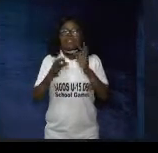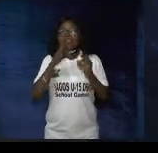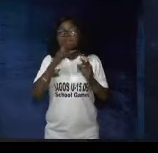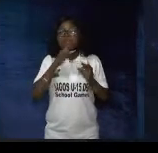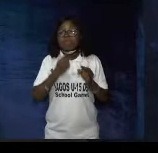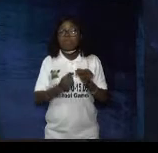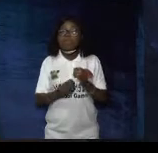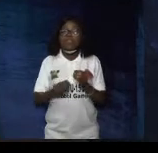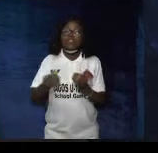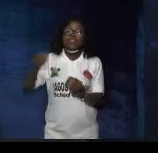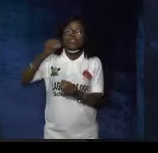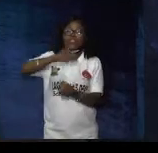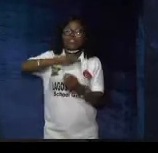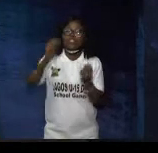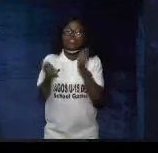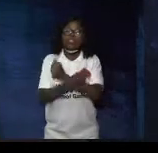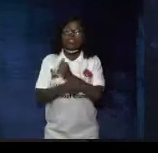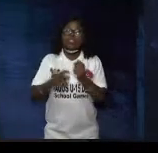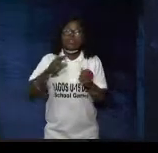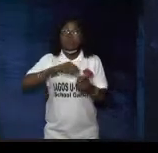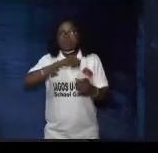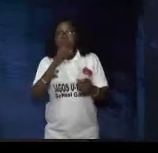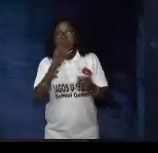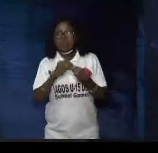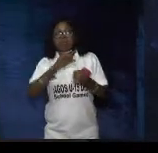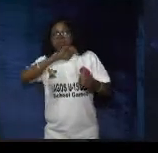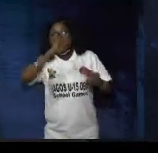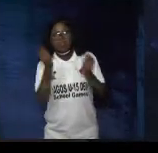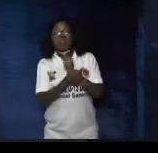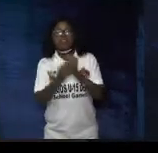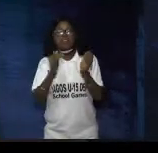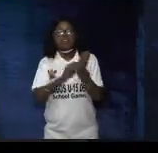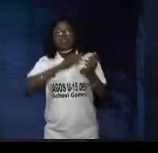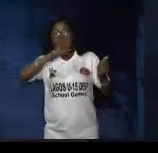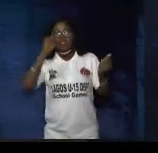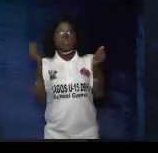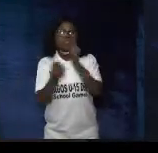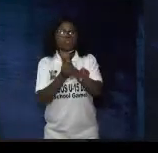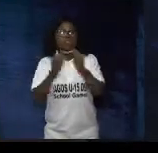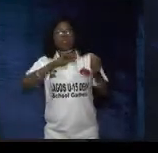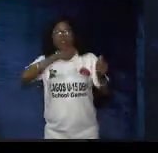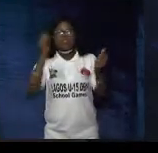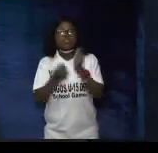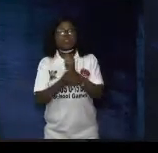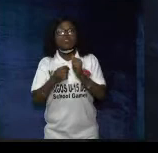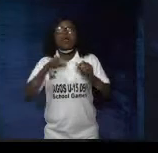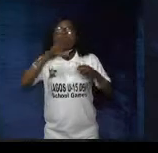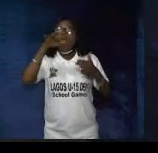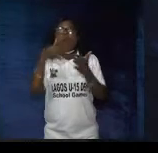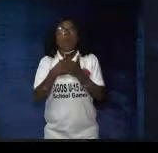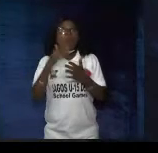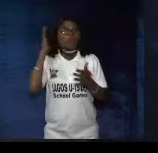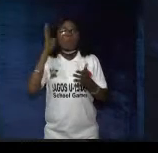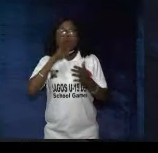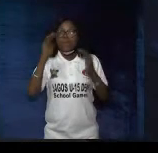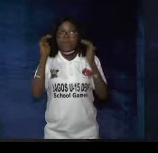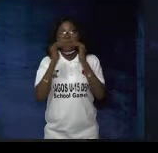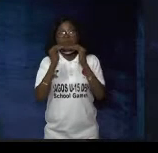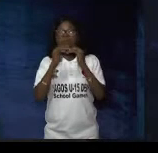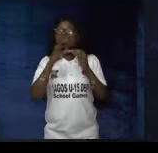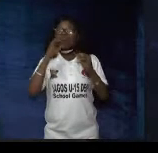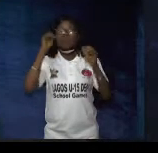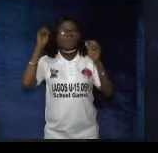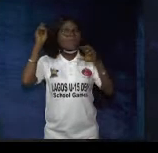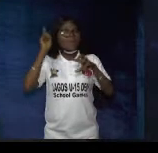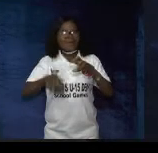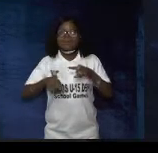And that means that if I turn it around 3 times, you will see that it looks the same in exactly 3 points. This is the first point. Now if I turn